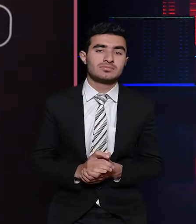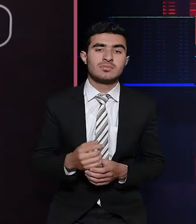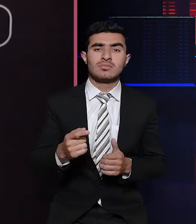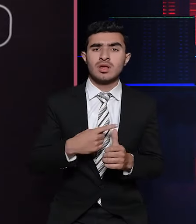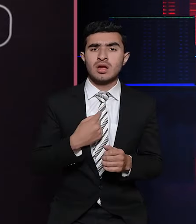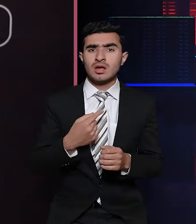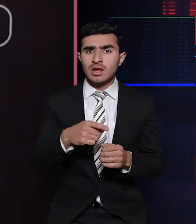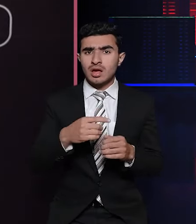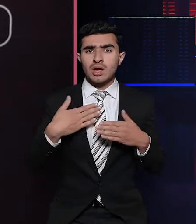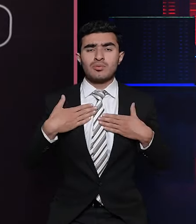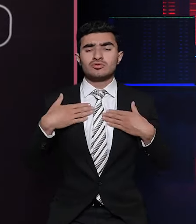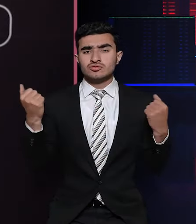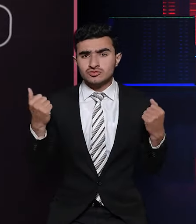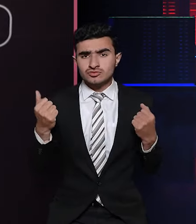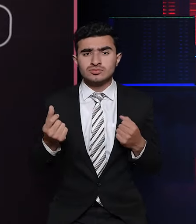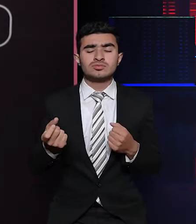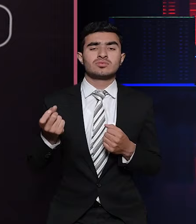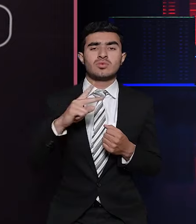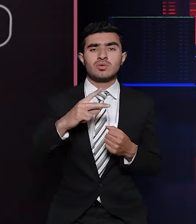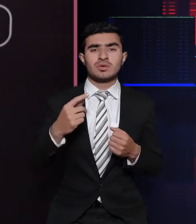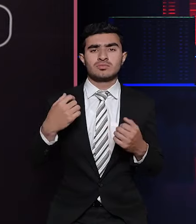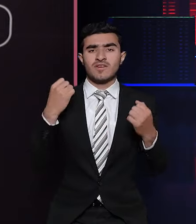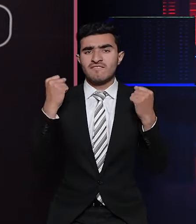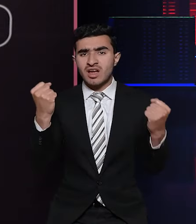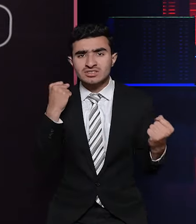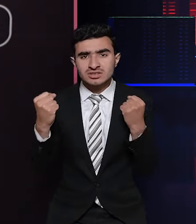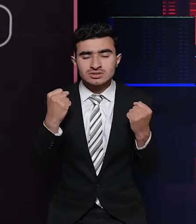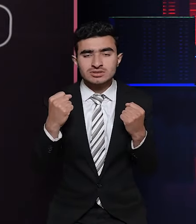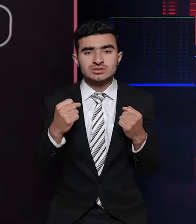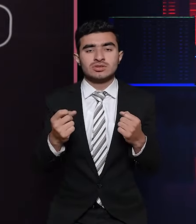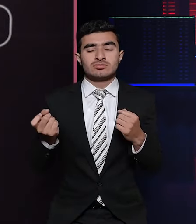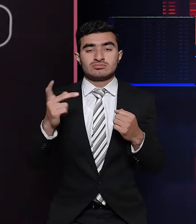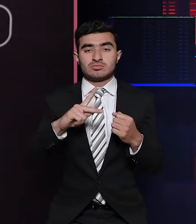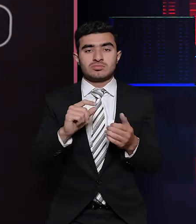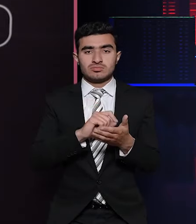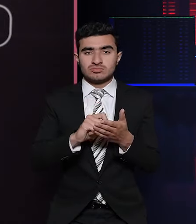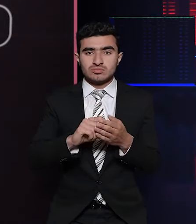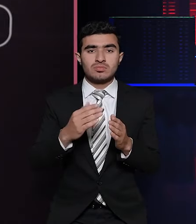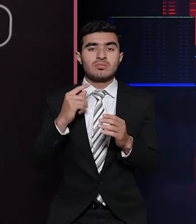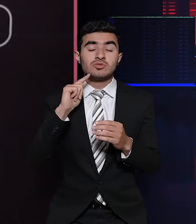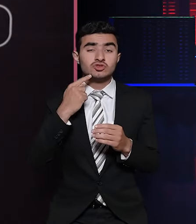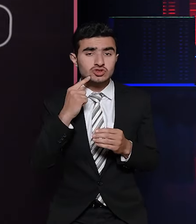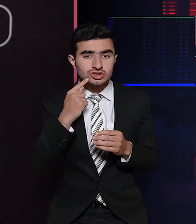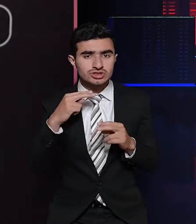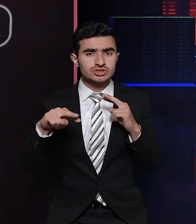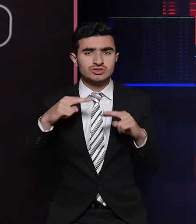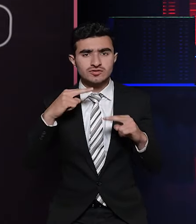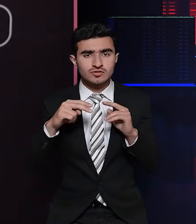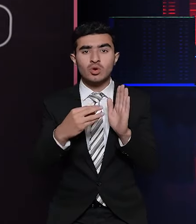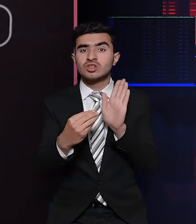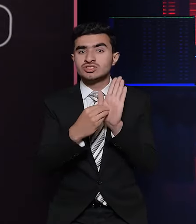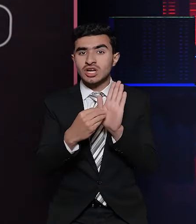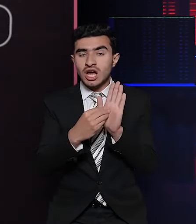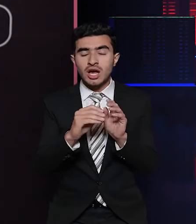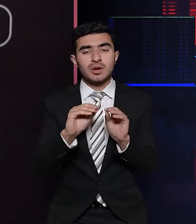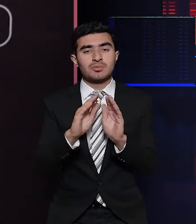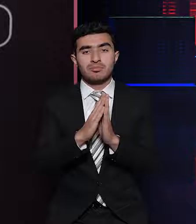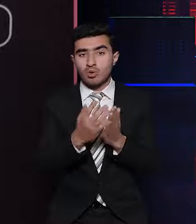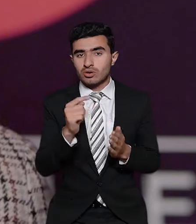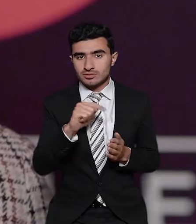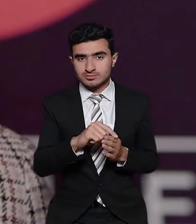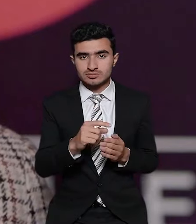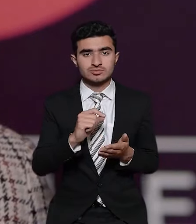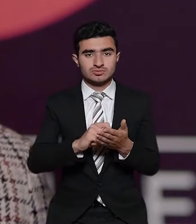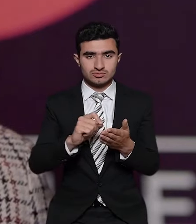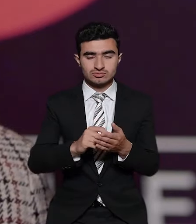a fitness and nutrition book which I have written, and it took me